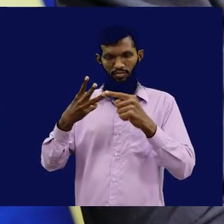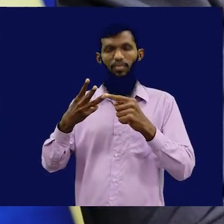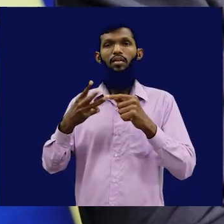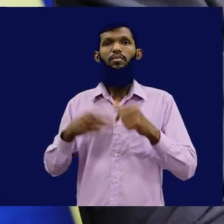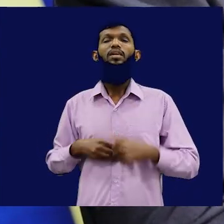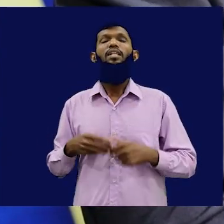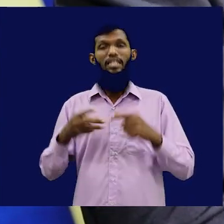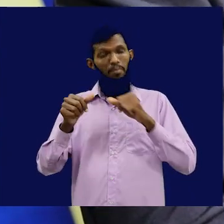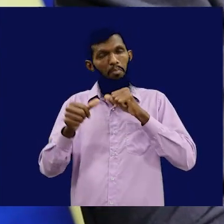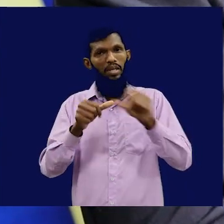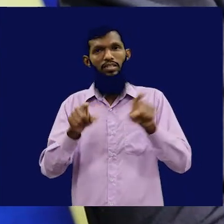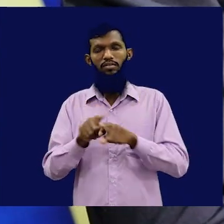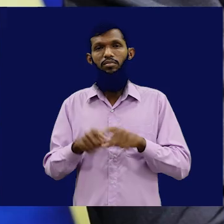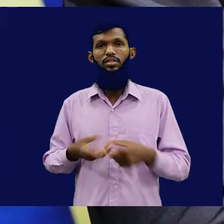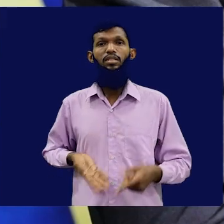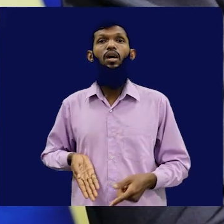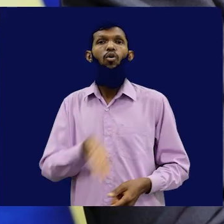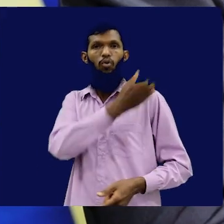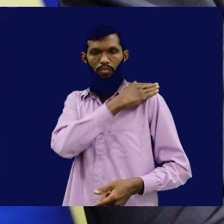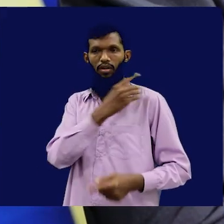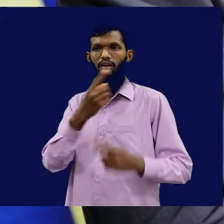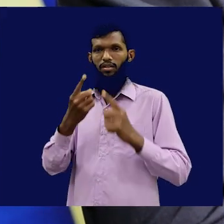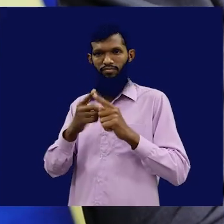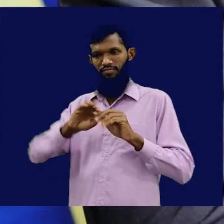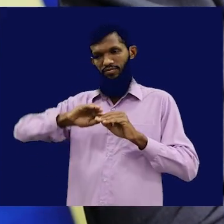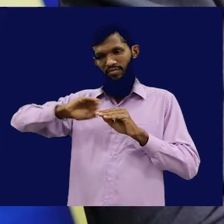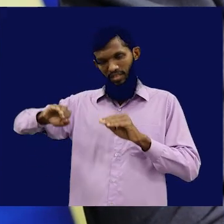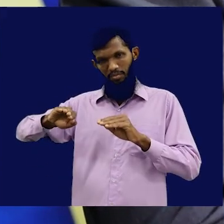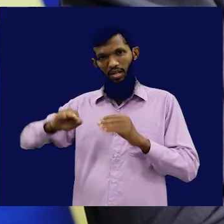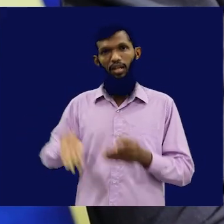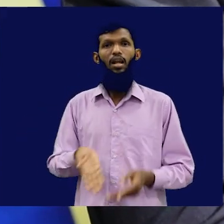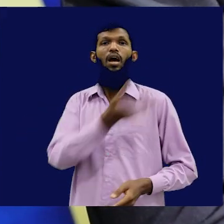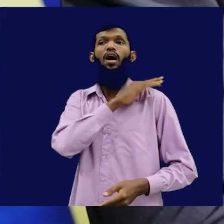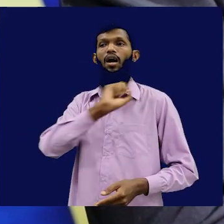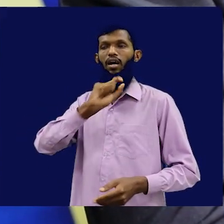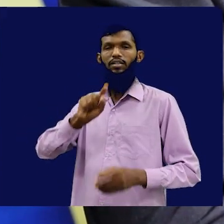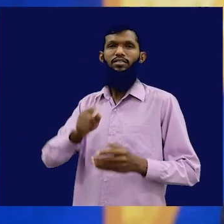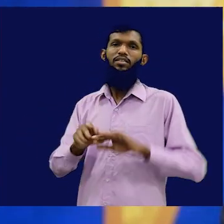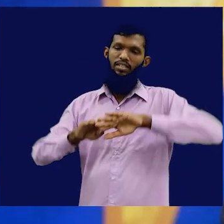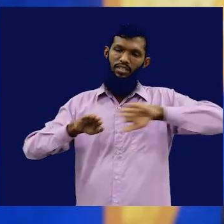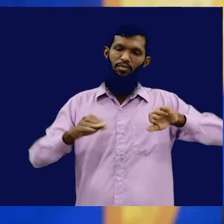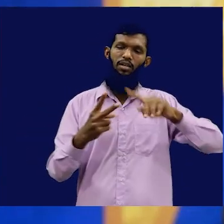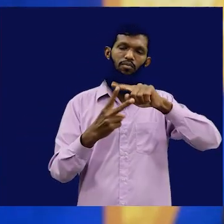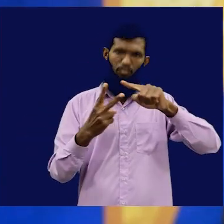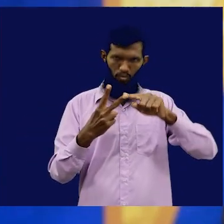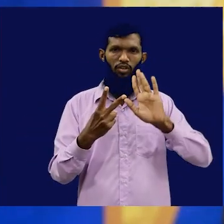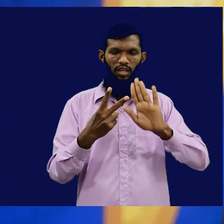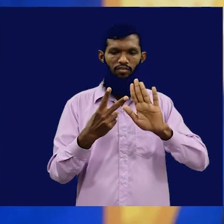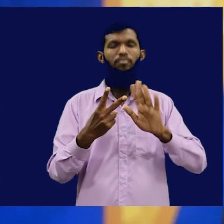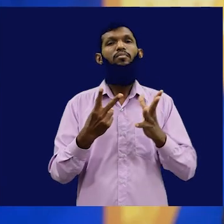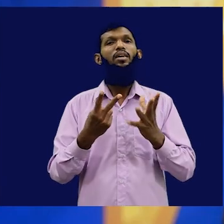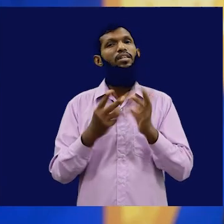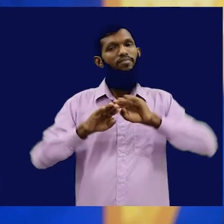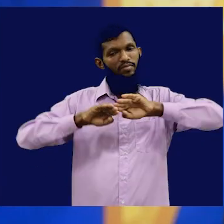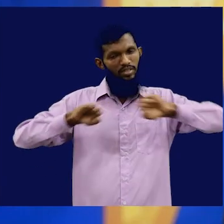most of the ulama say that it's the best way to do Hajj. Hajj Tamattu means you will be doing an Umrah separately